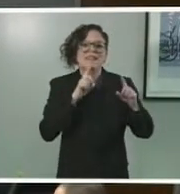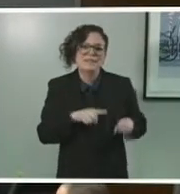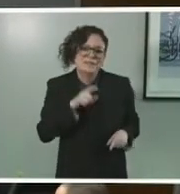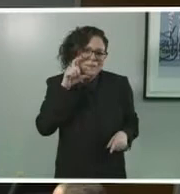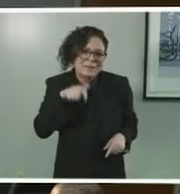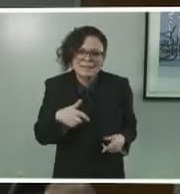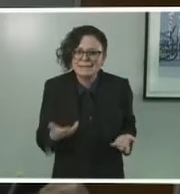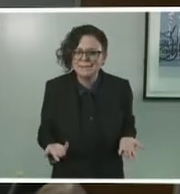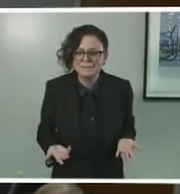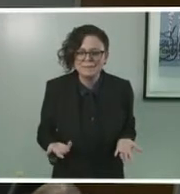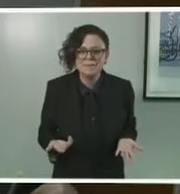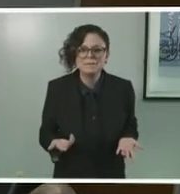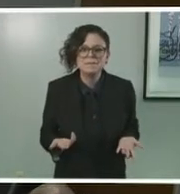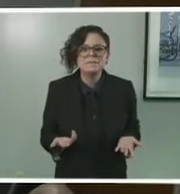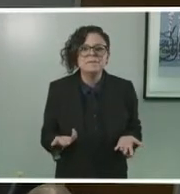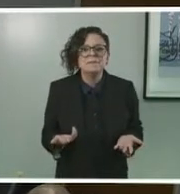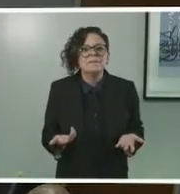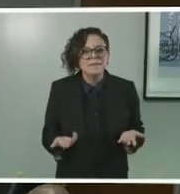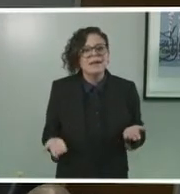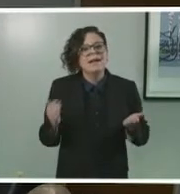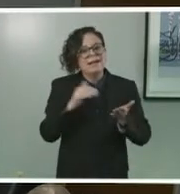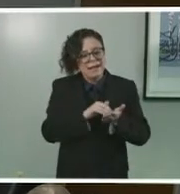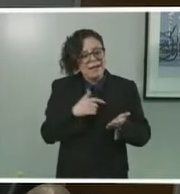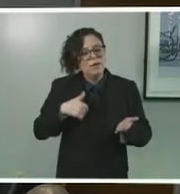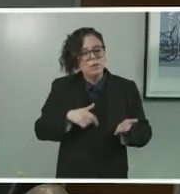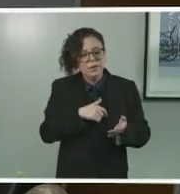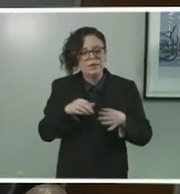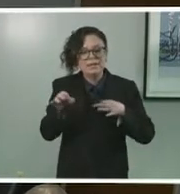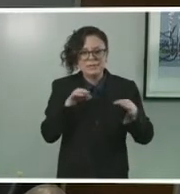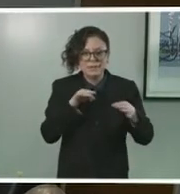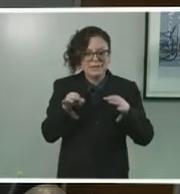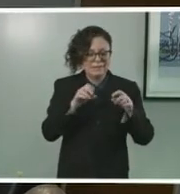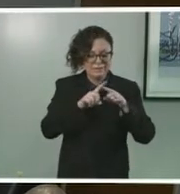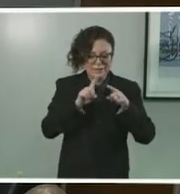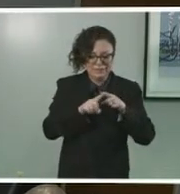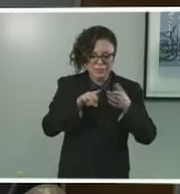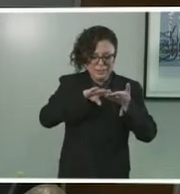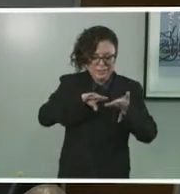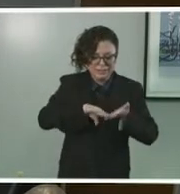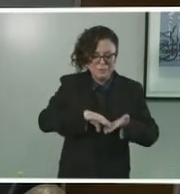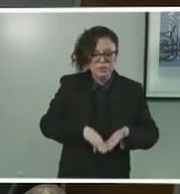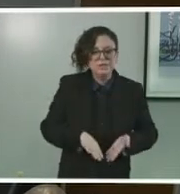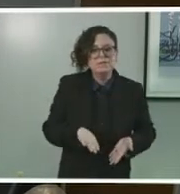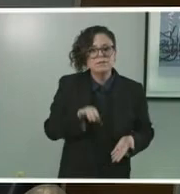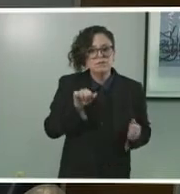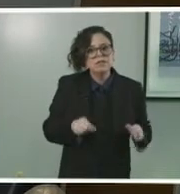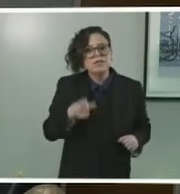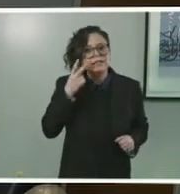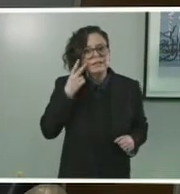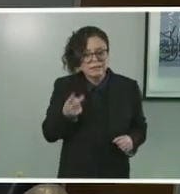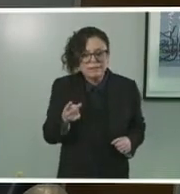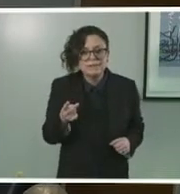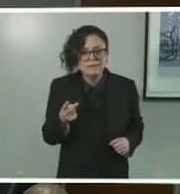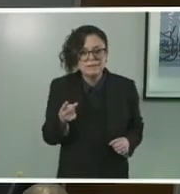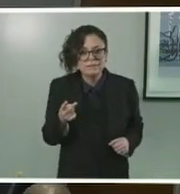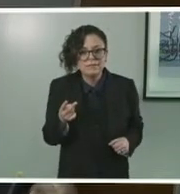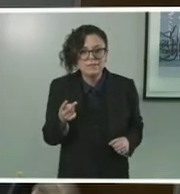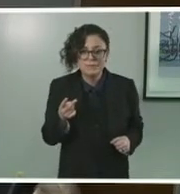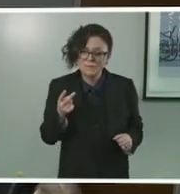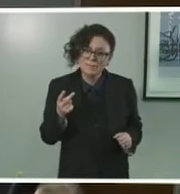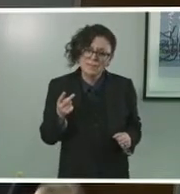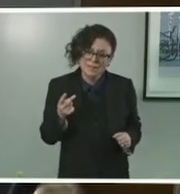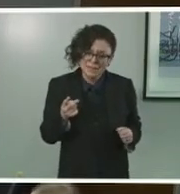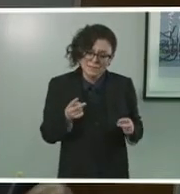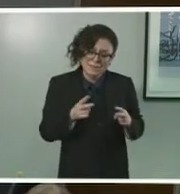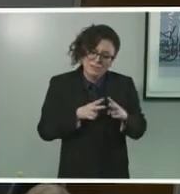necessary. That's why we're explaining what the exemptions are. You can see that that they are very